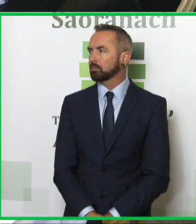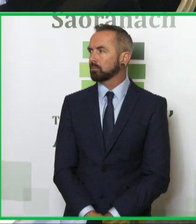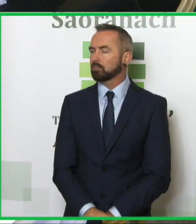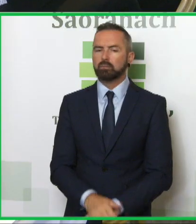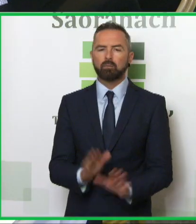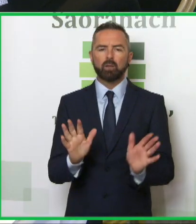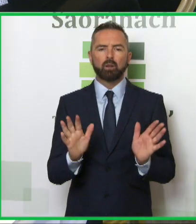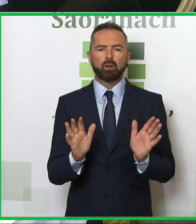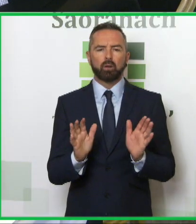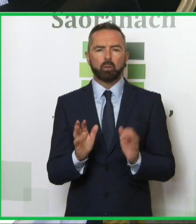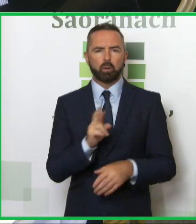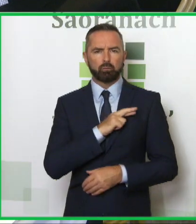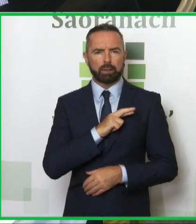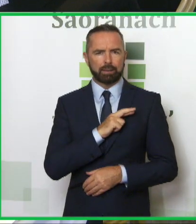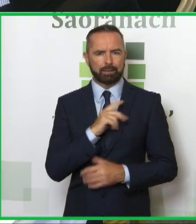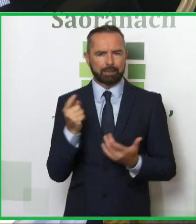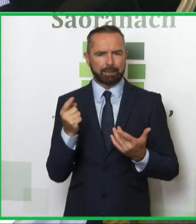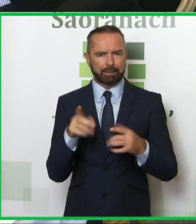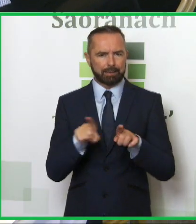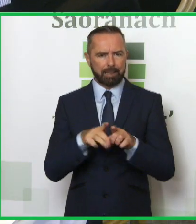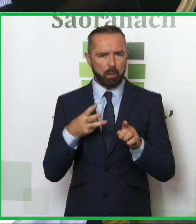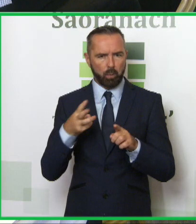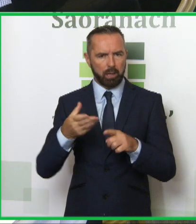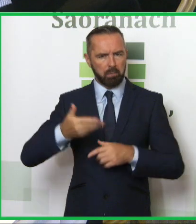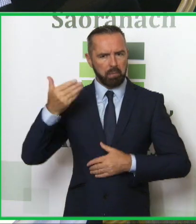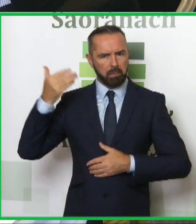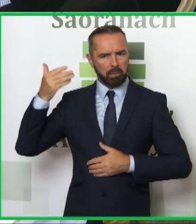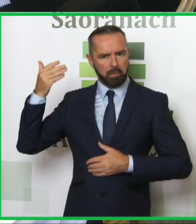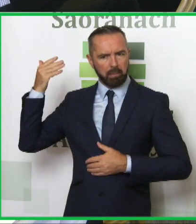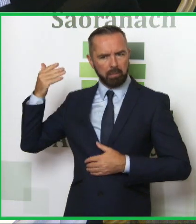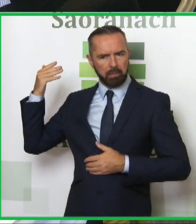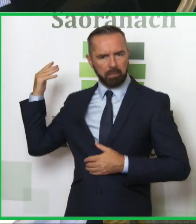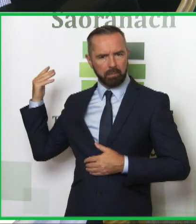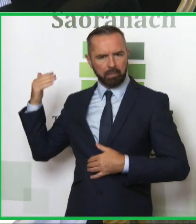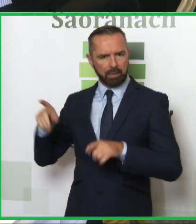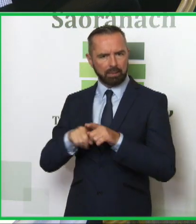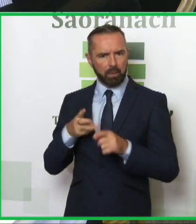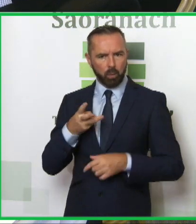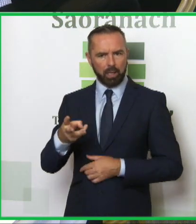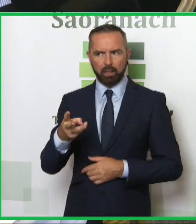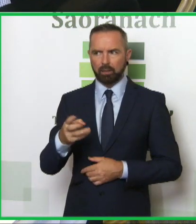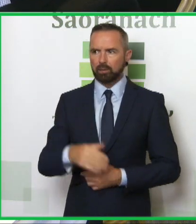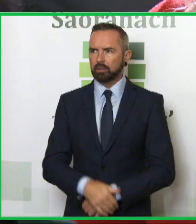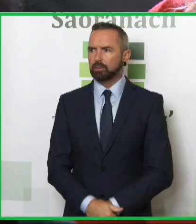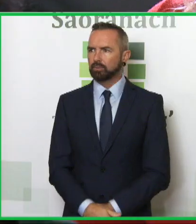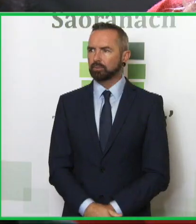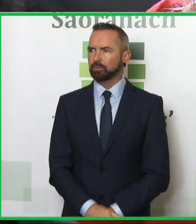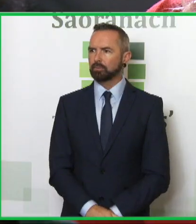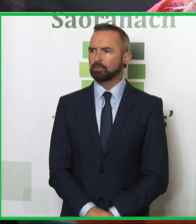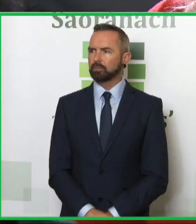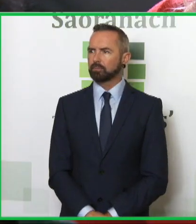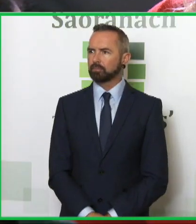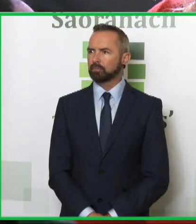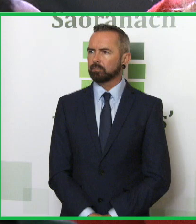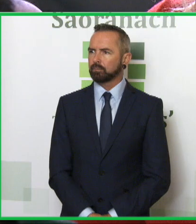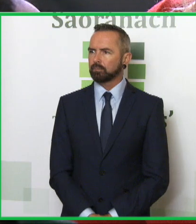Kerry, it's following precedent. This is the way that previous citizens' assemblies have dealt with questions of this nature. That wasn't actually my question, Yeah.